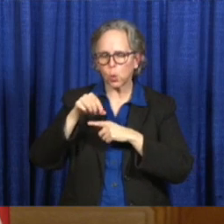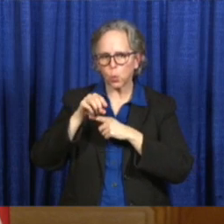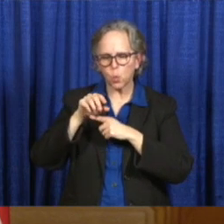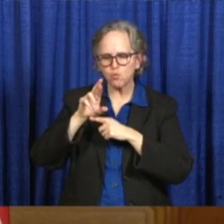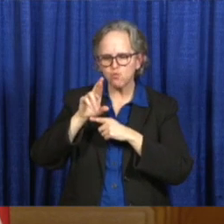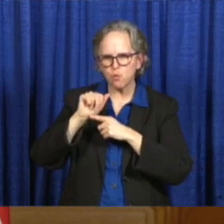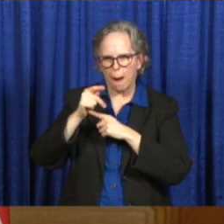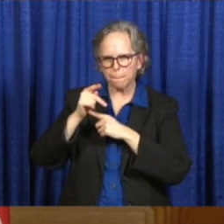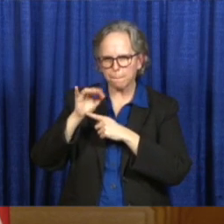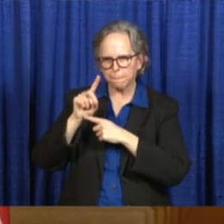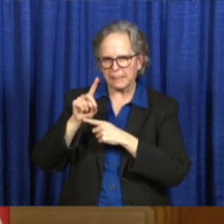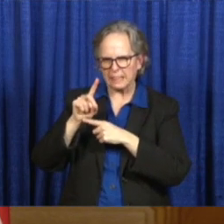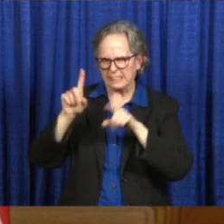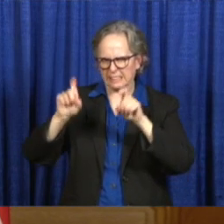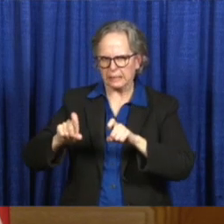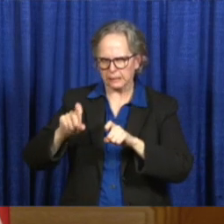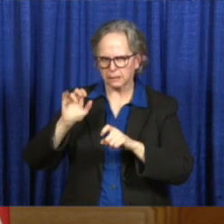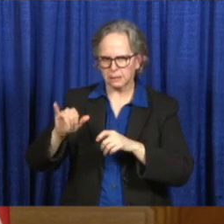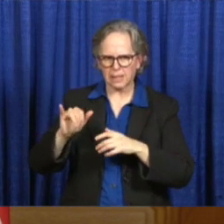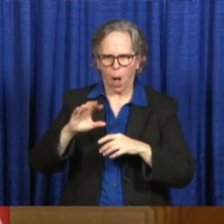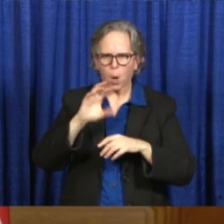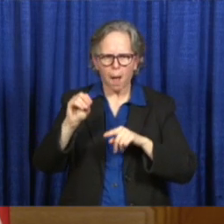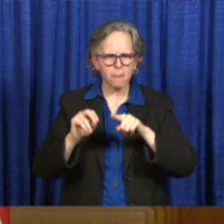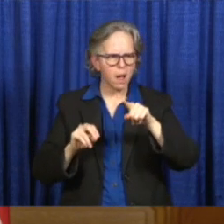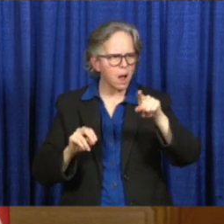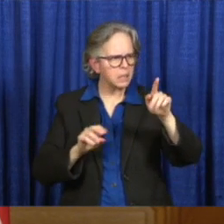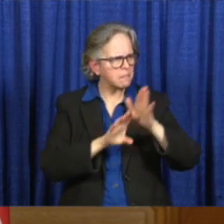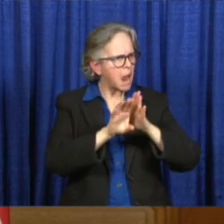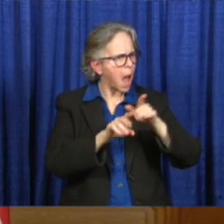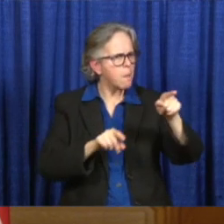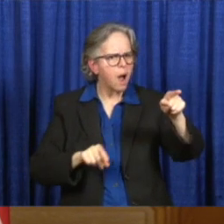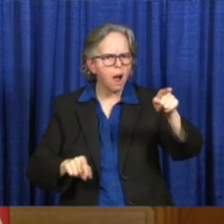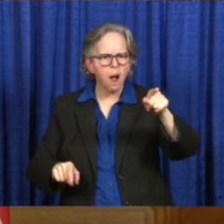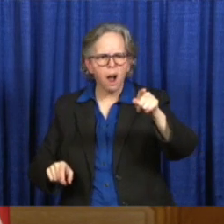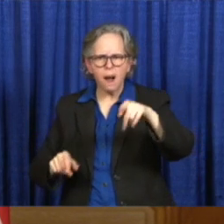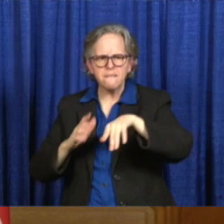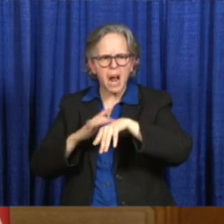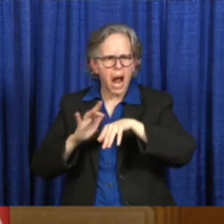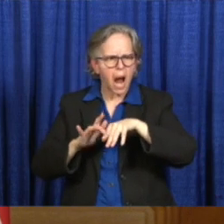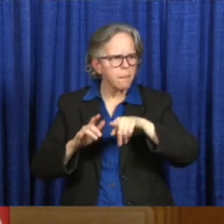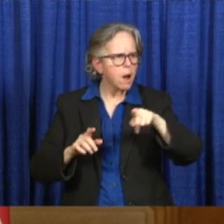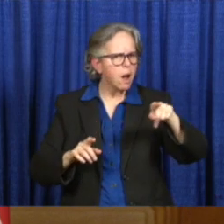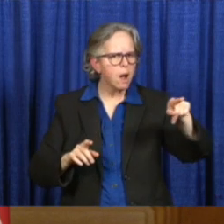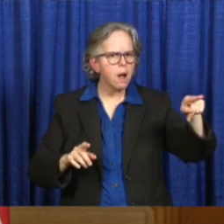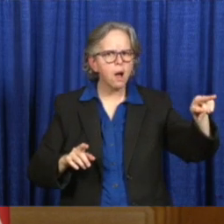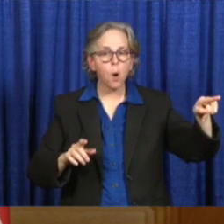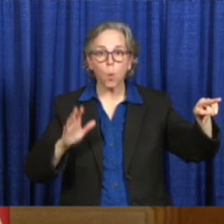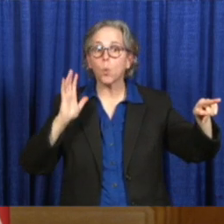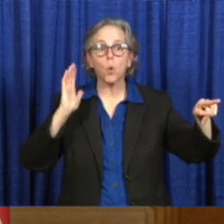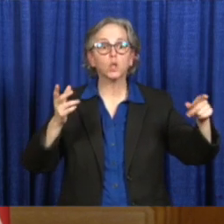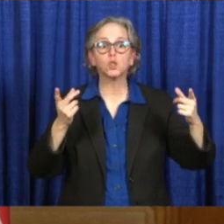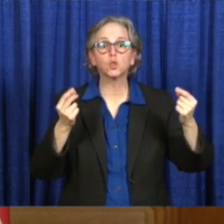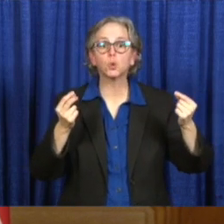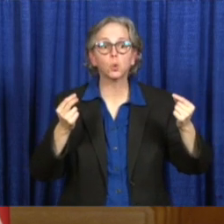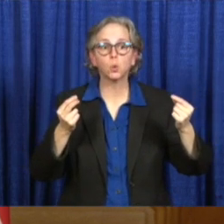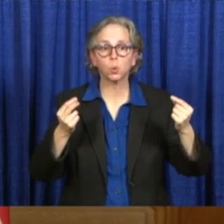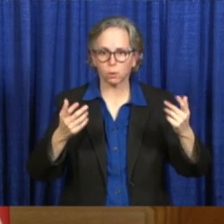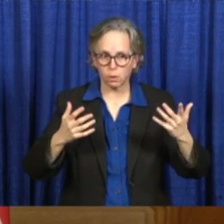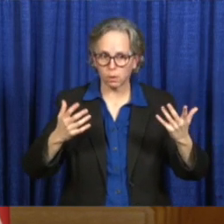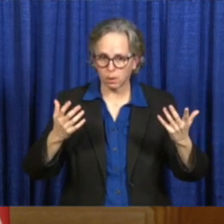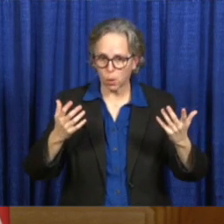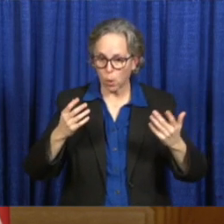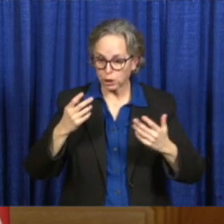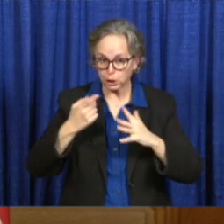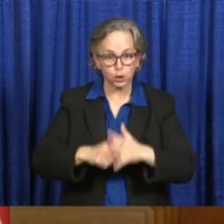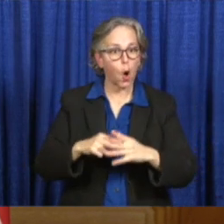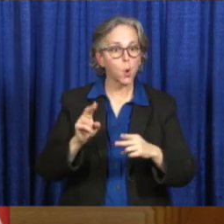are bringing these on to the market. We will start using these just as soon as they are sent